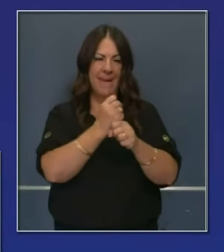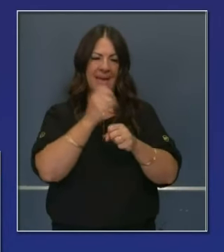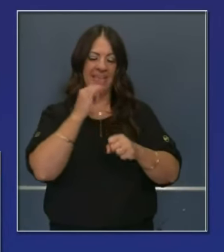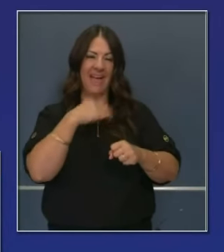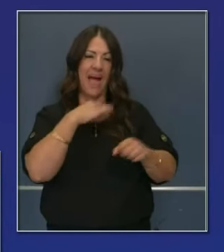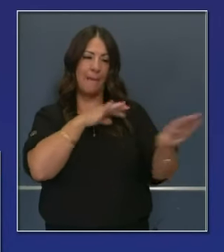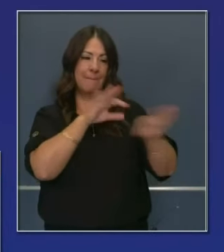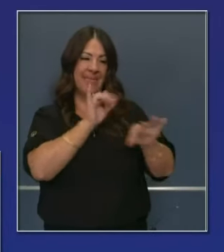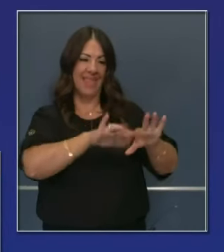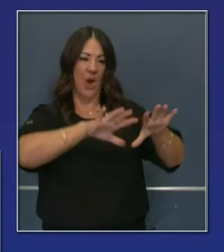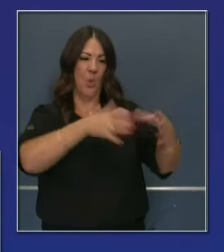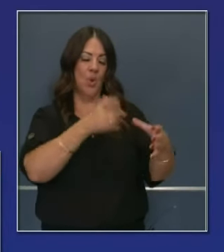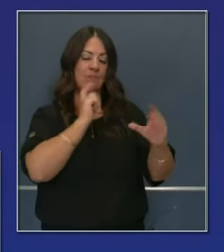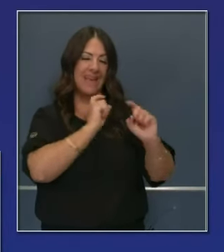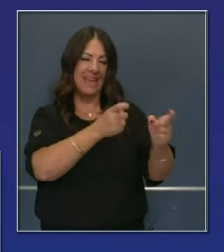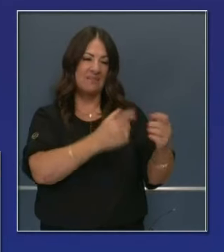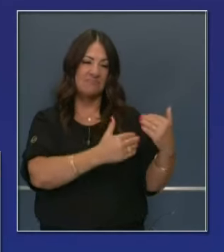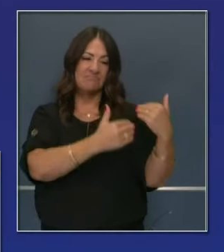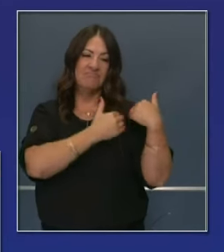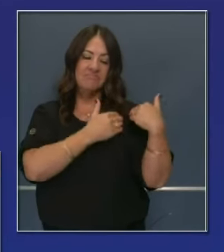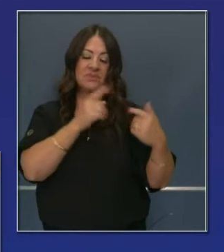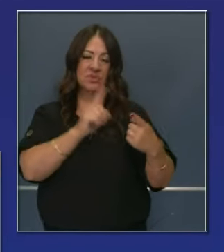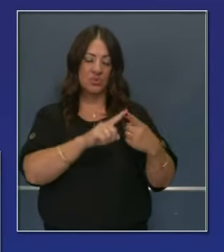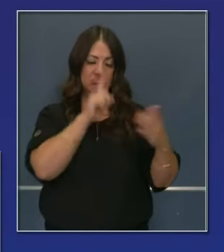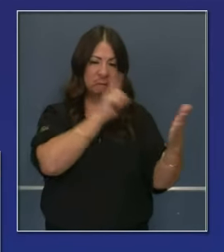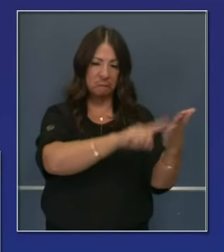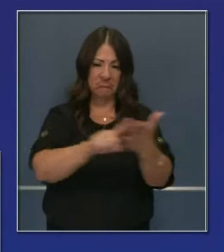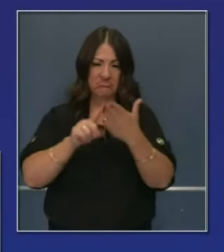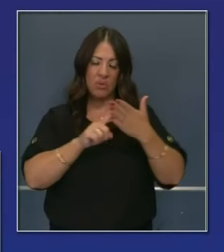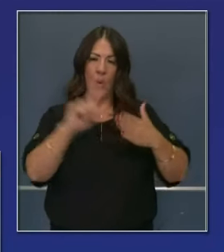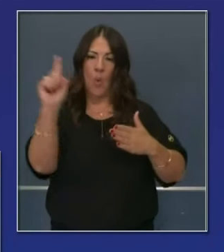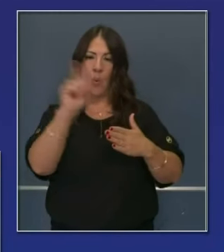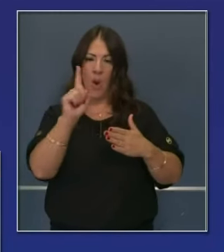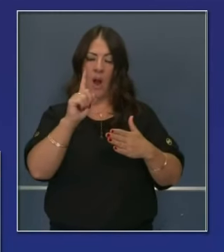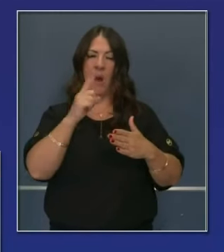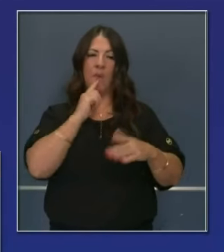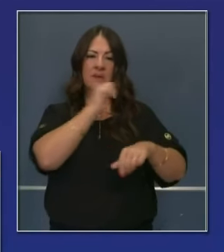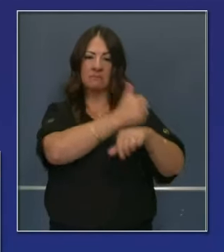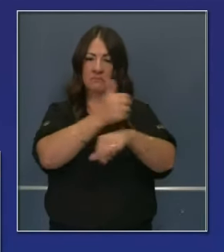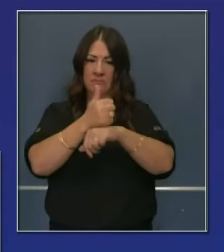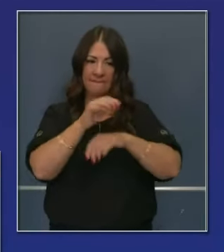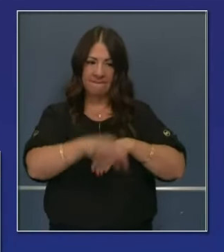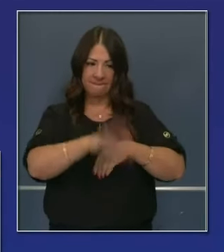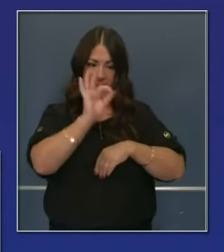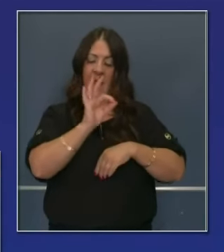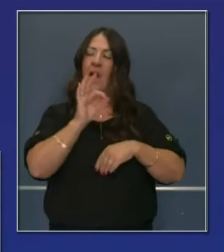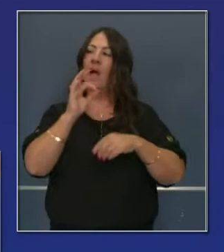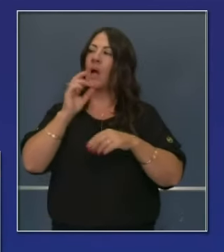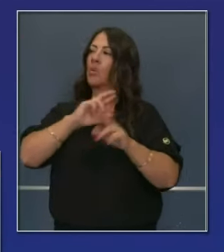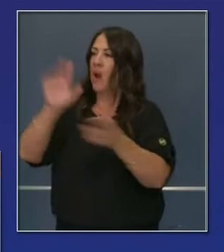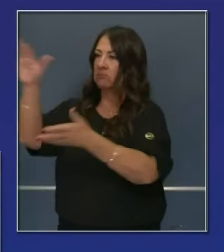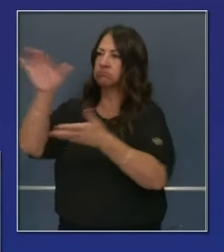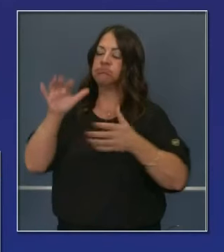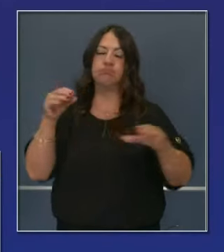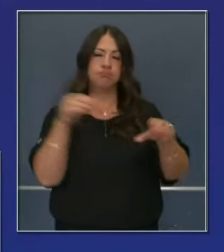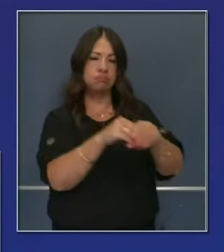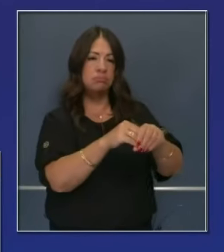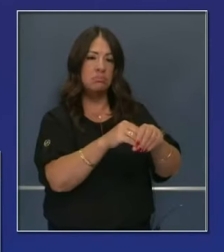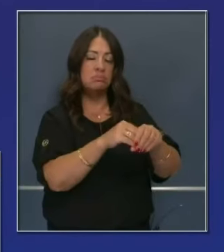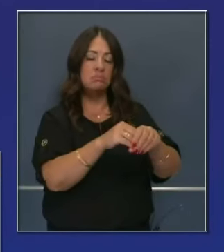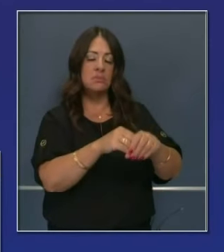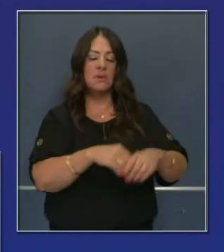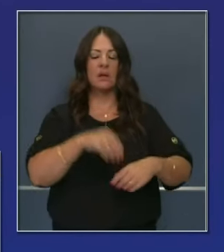force here at the Office of Emergency Services. It's exactly why we have this internal task force we had put together